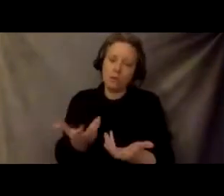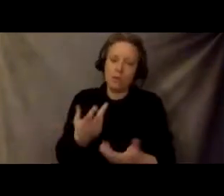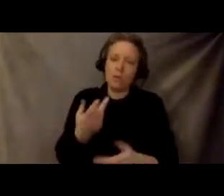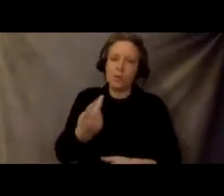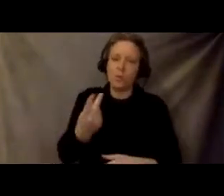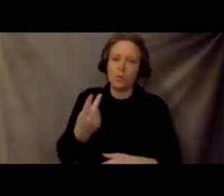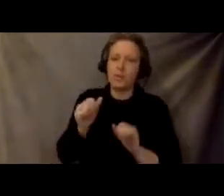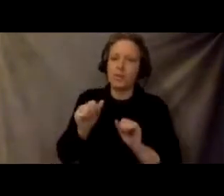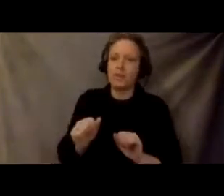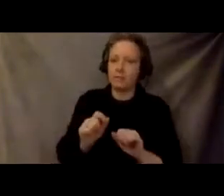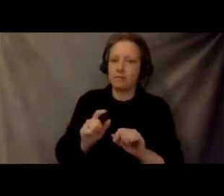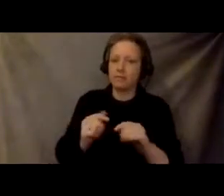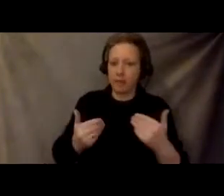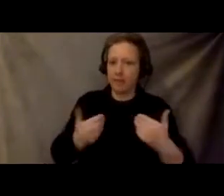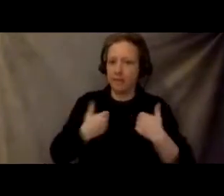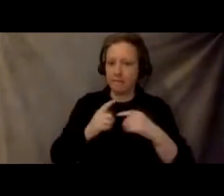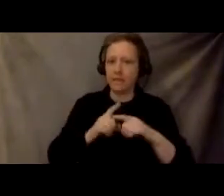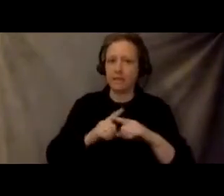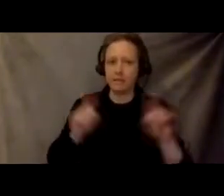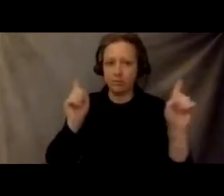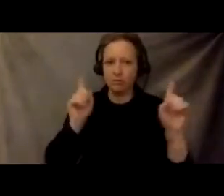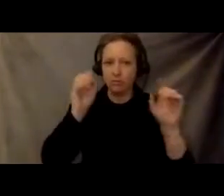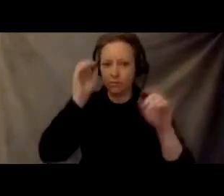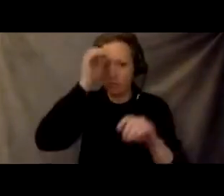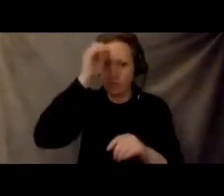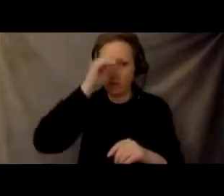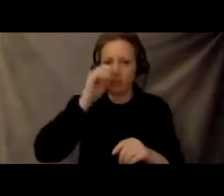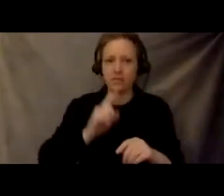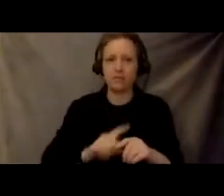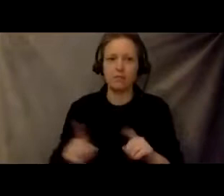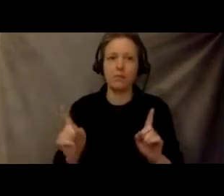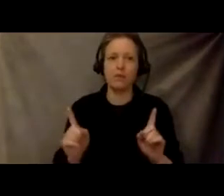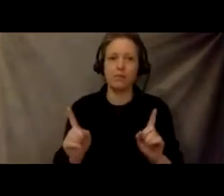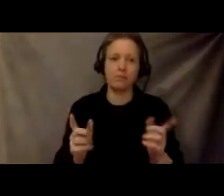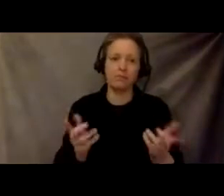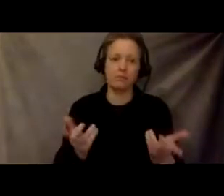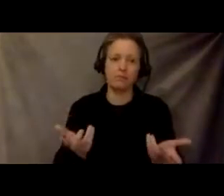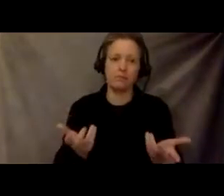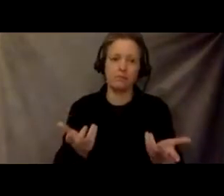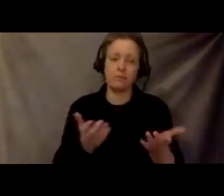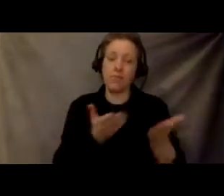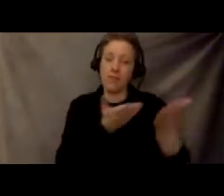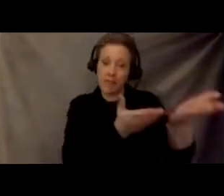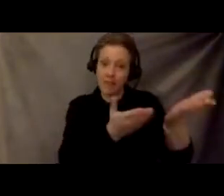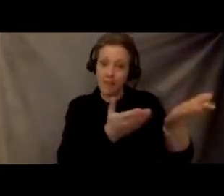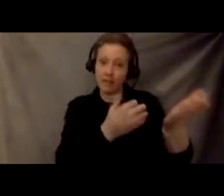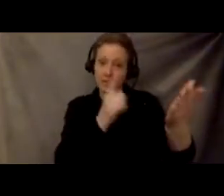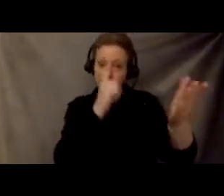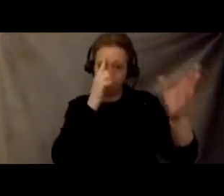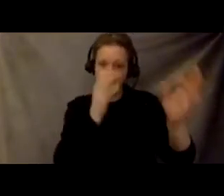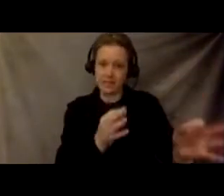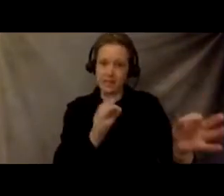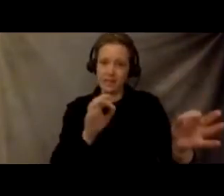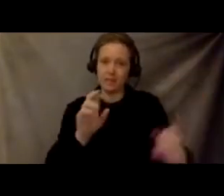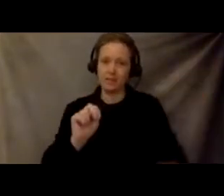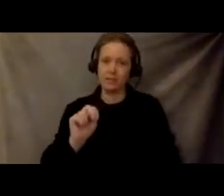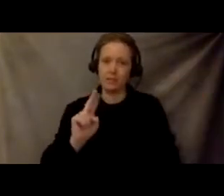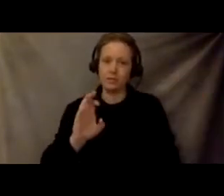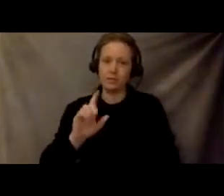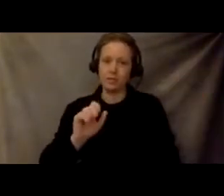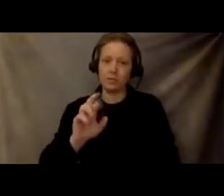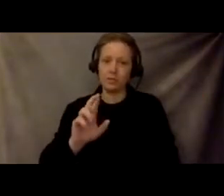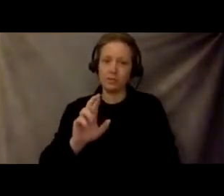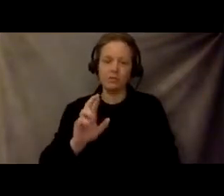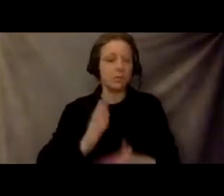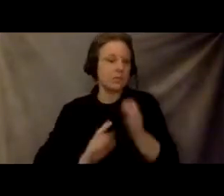if you want nuclear, that's another option. That's a clean. A lot of people don't want nuclear. So that's very clean. Some people